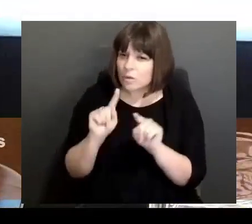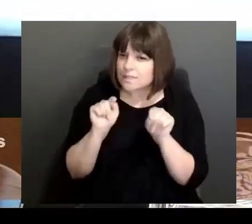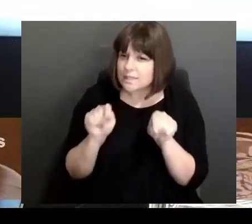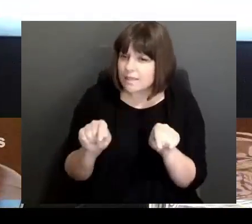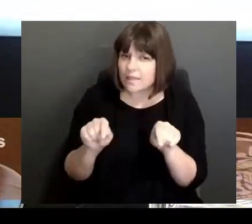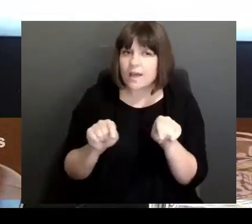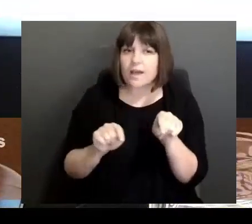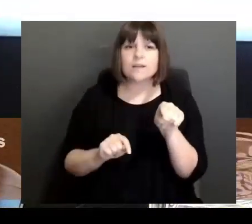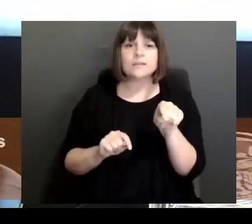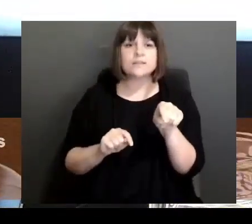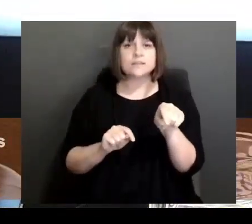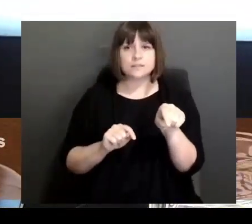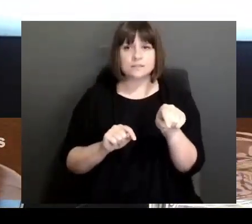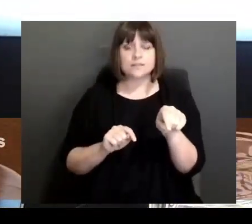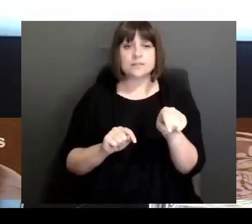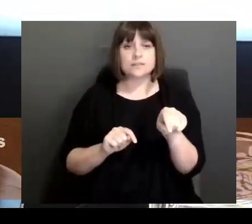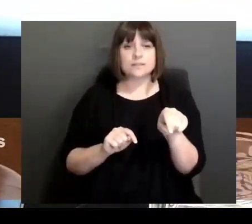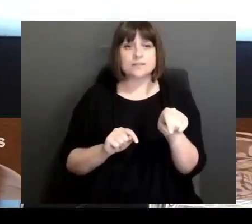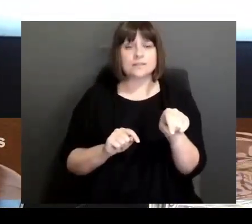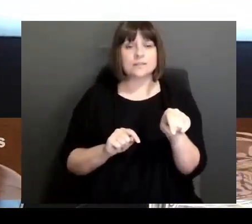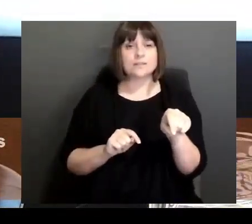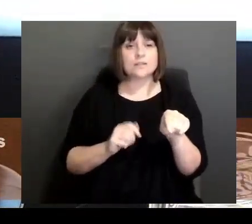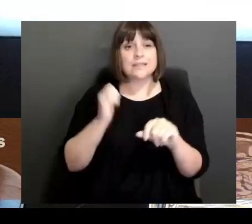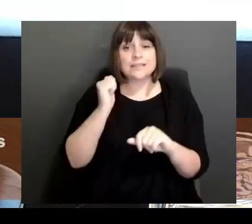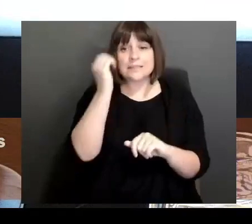Gunaikarnai Land and Water